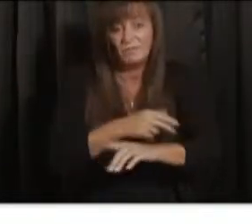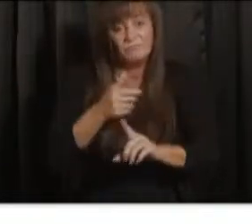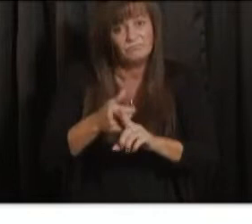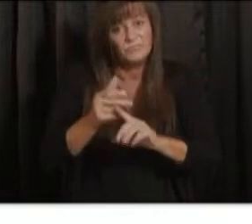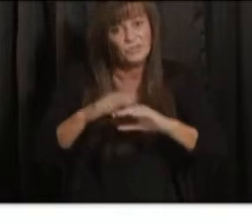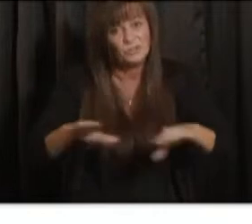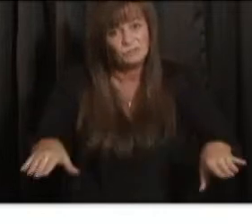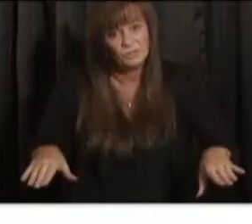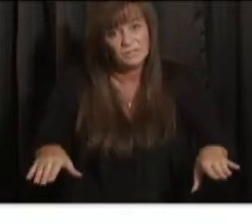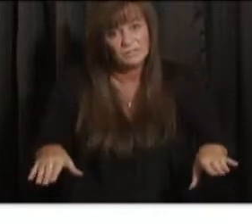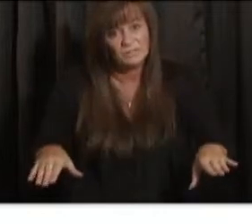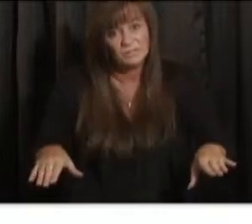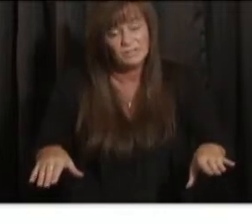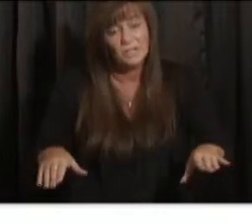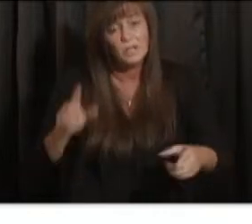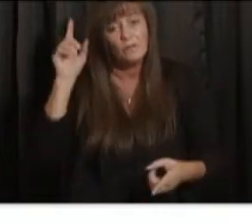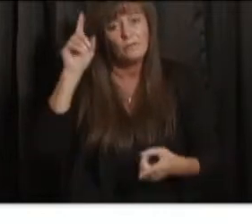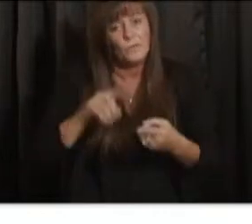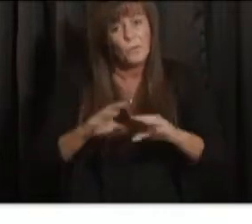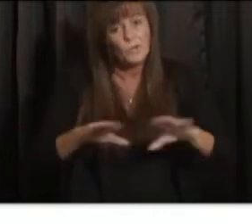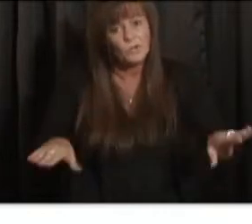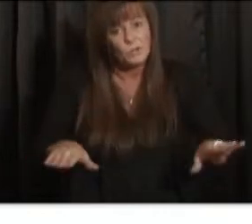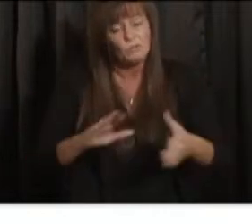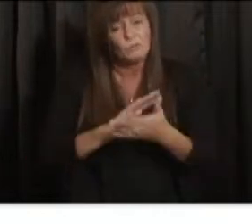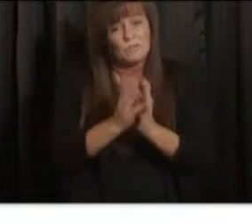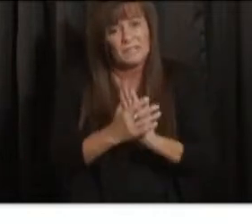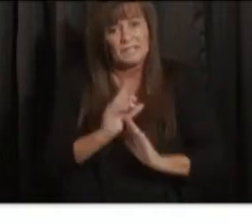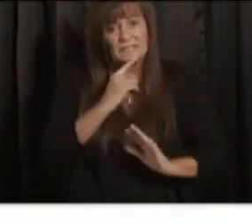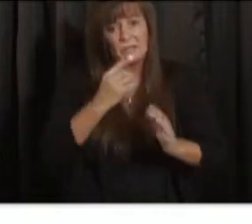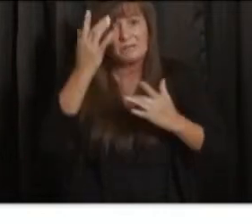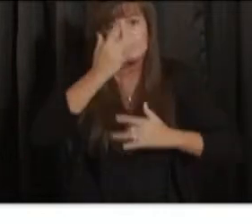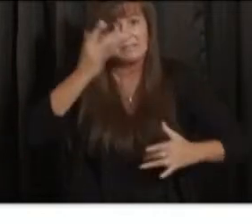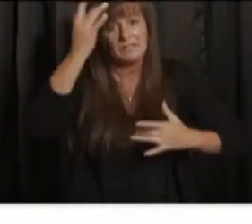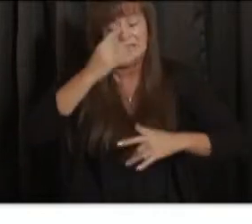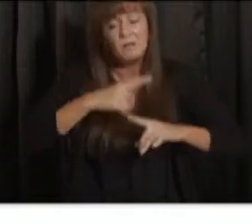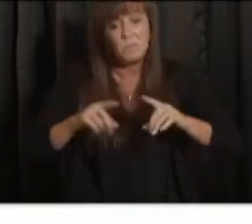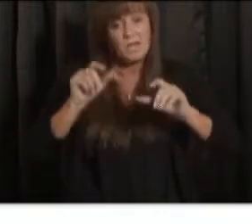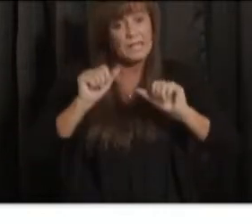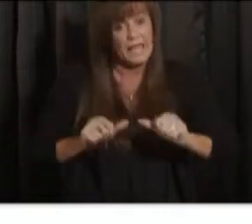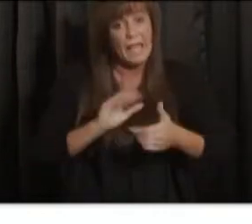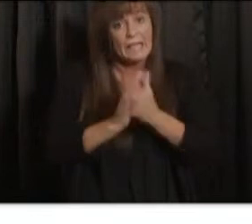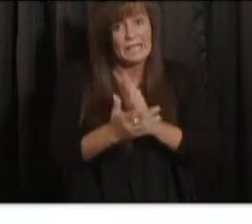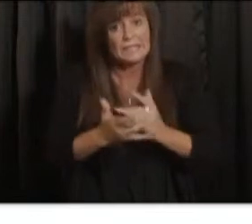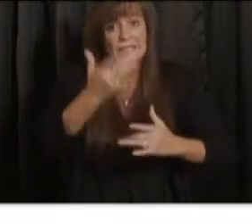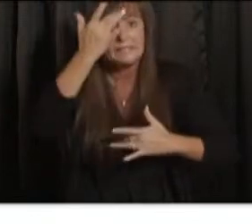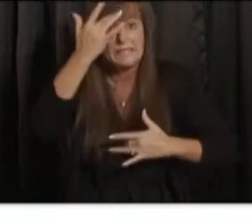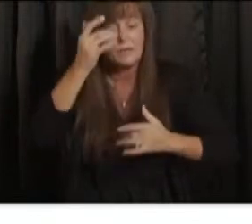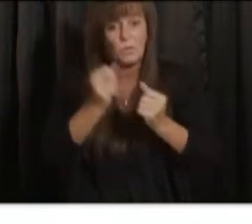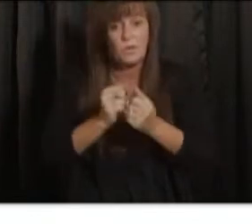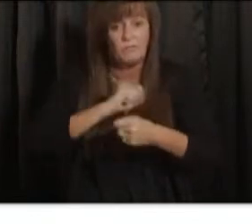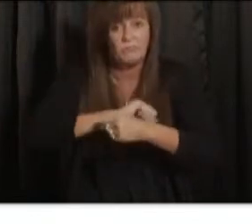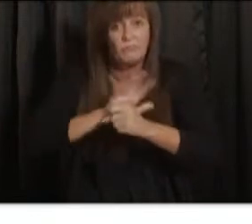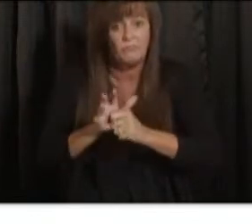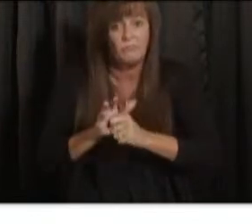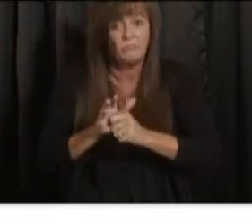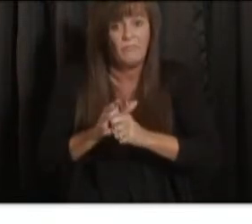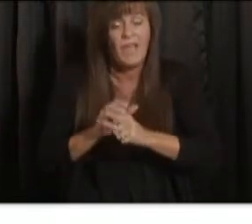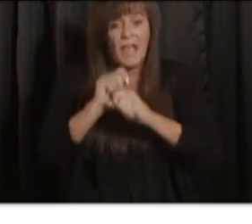severe disease compared to adults, children can still get sick with the virus and spread it to other